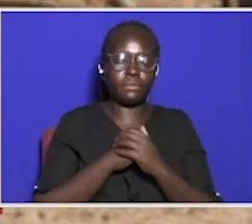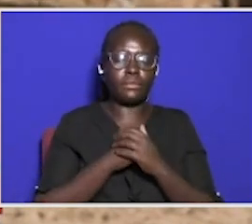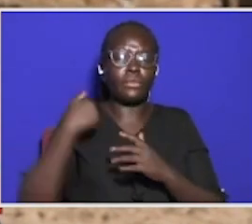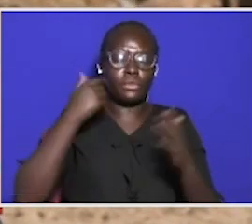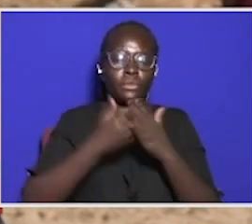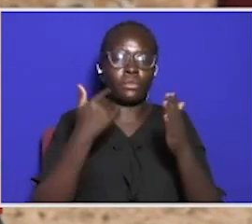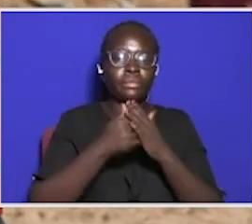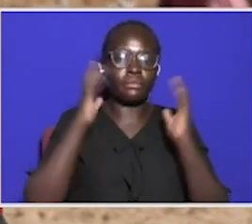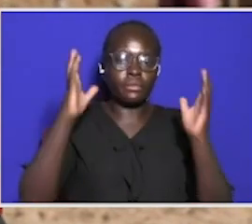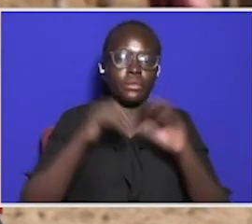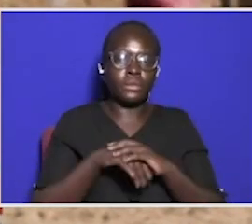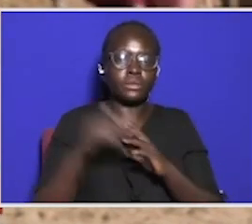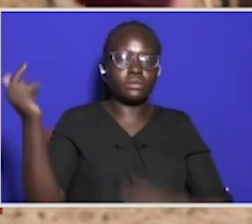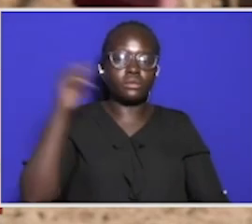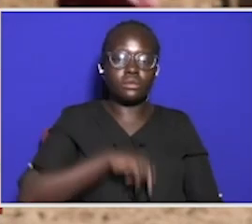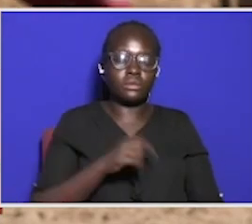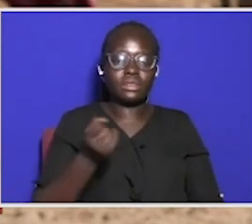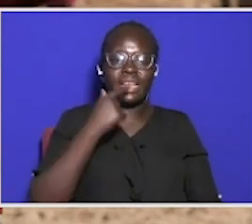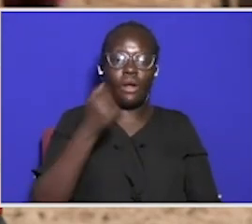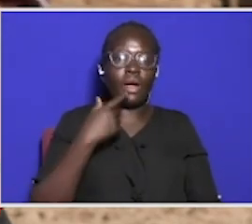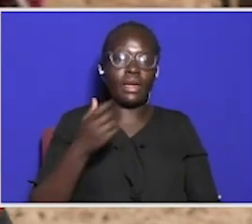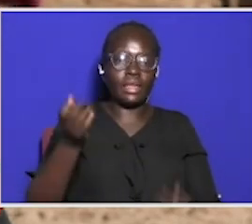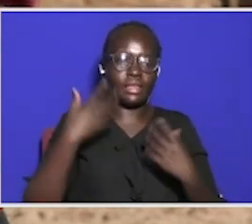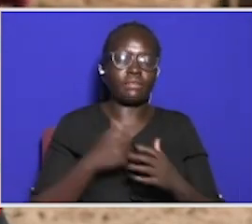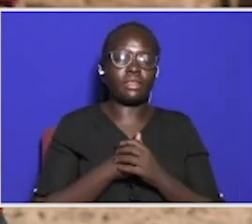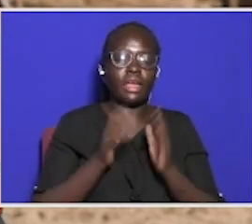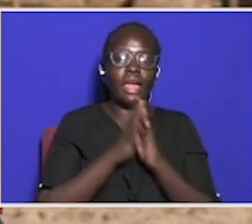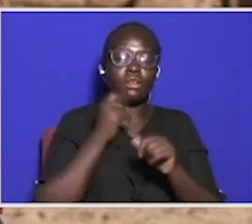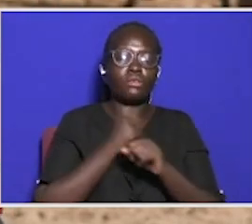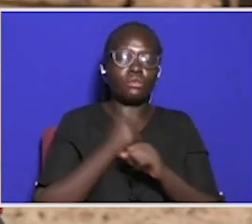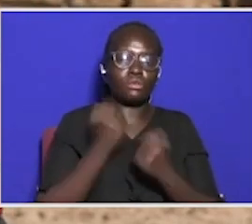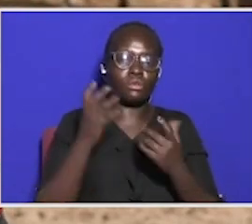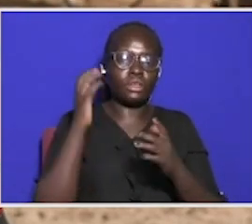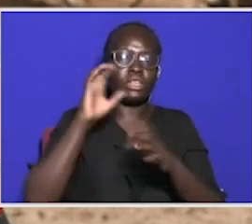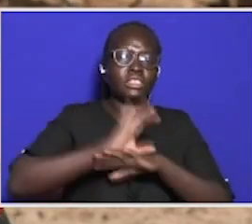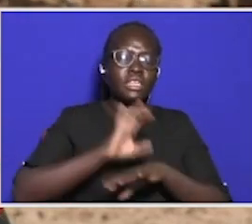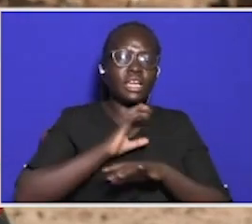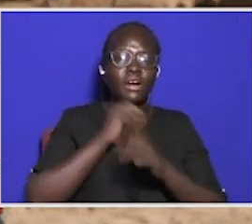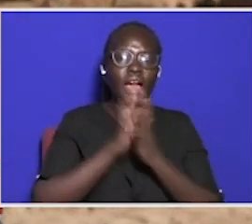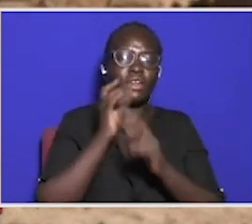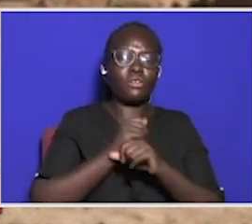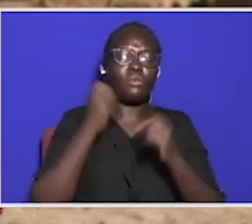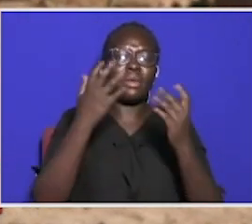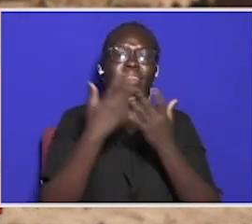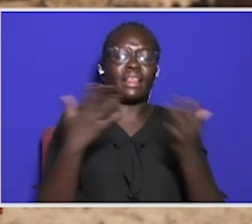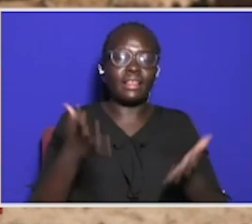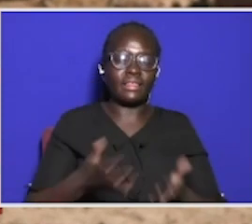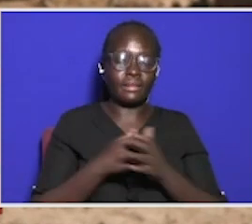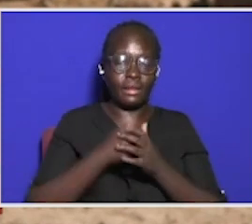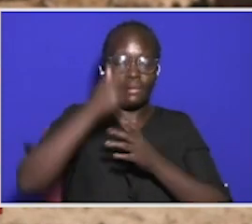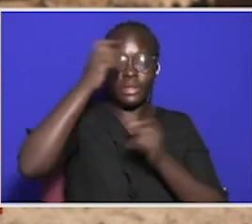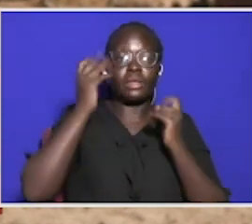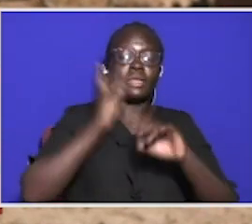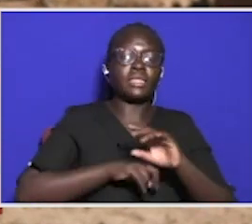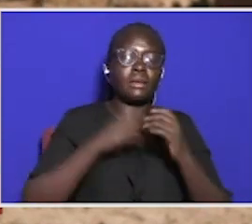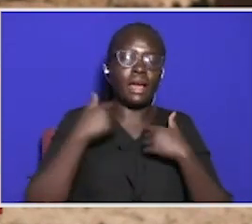Tunashukuru sana kwa kuja kuwapatia madawa na kufanyia sisi kanisa hapa na kufanya maneno mingi hapa. Sababu mara kwa mara